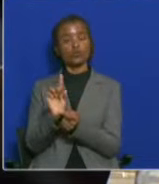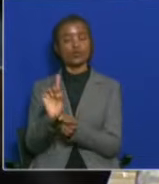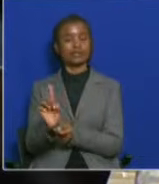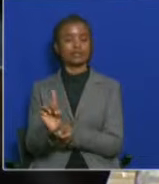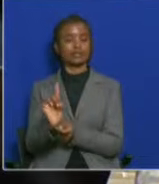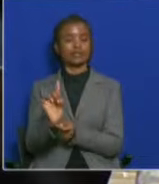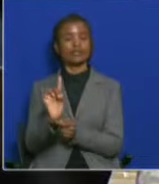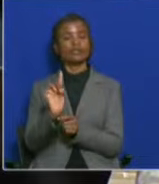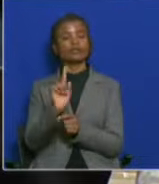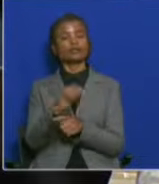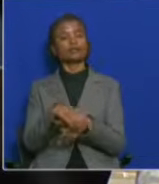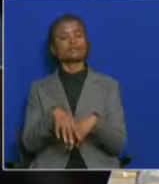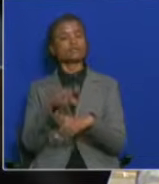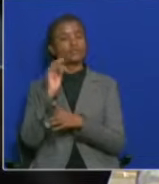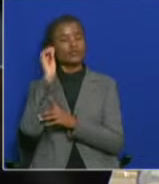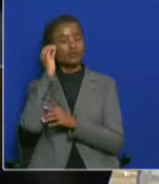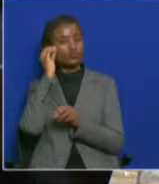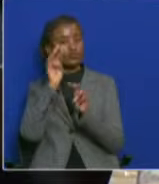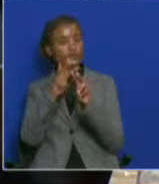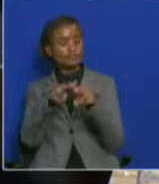there.